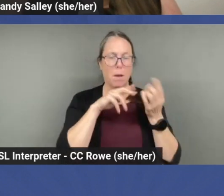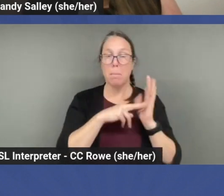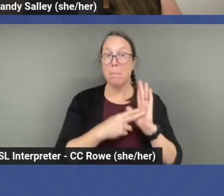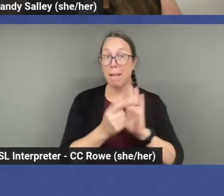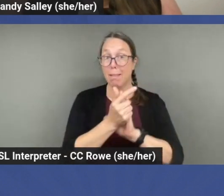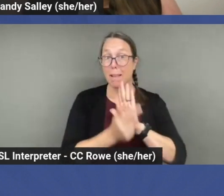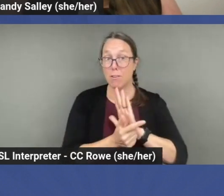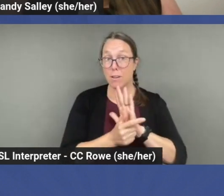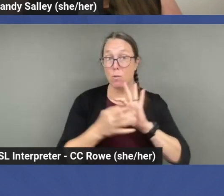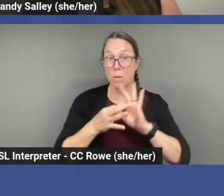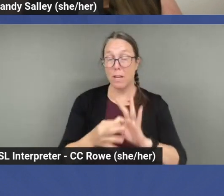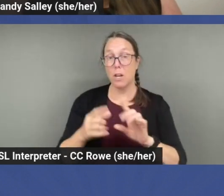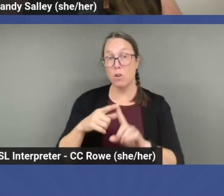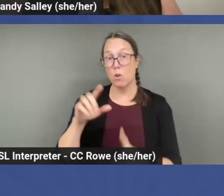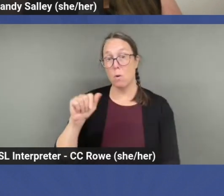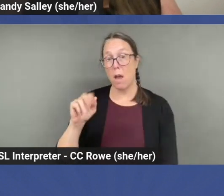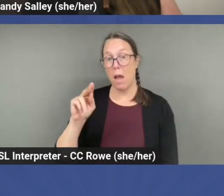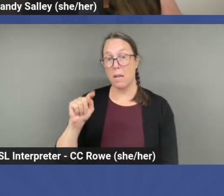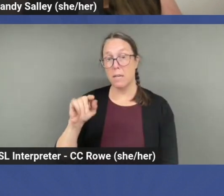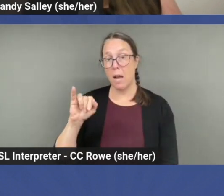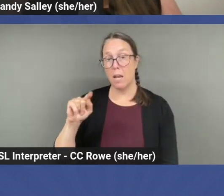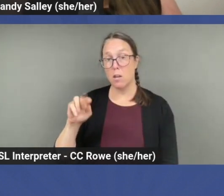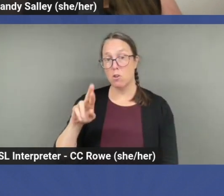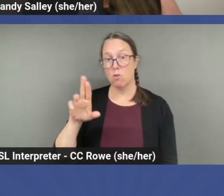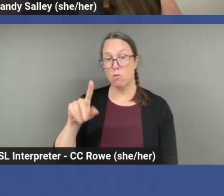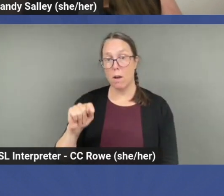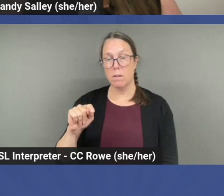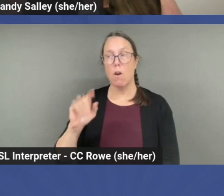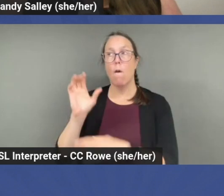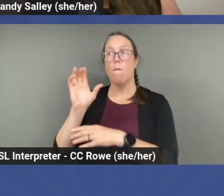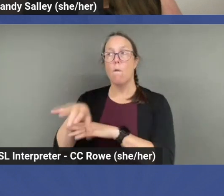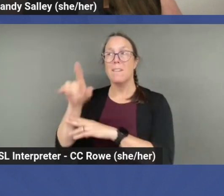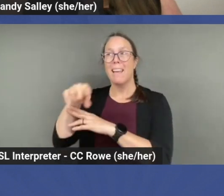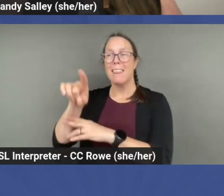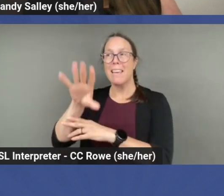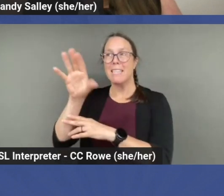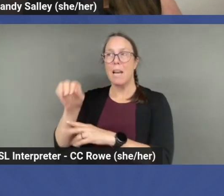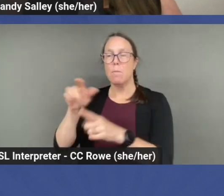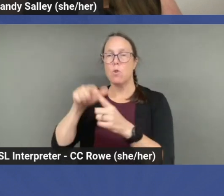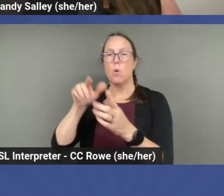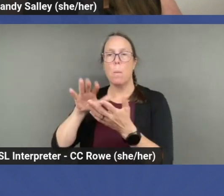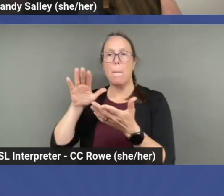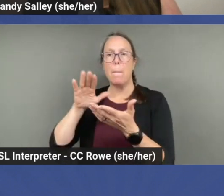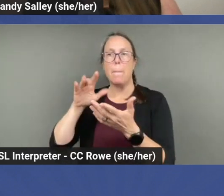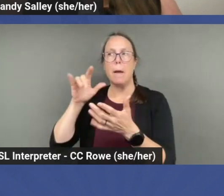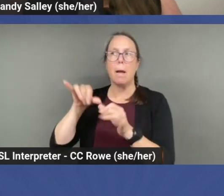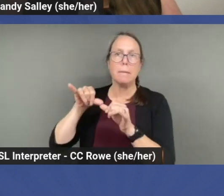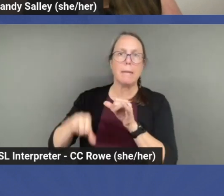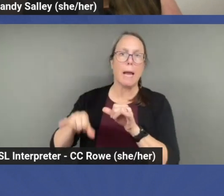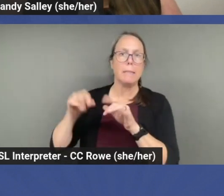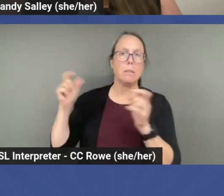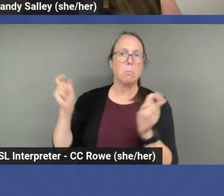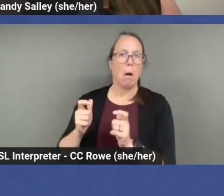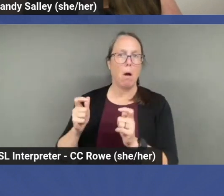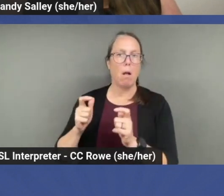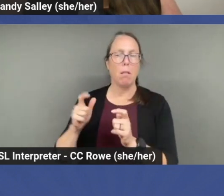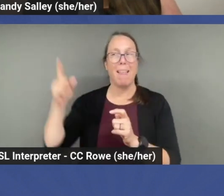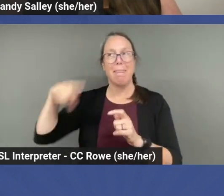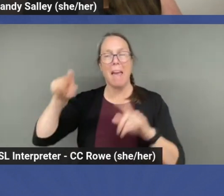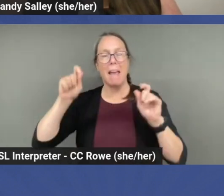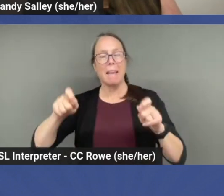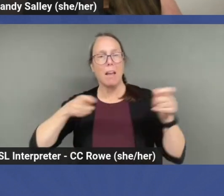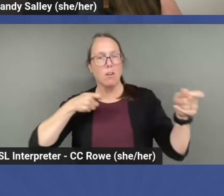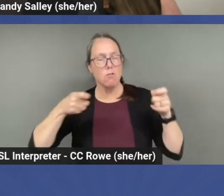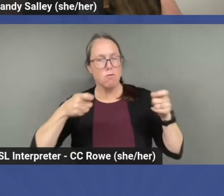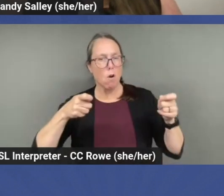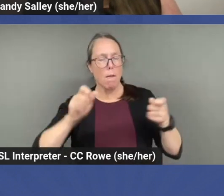around antitrust, keeping these companies smaller, not able to really control the flow of information and data as much as they currently are able to.